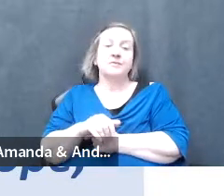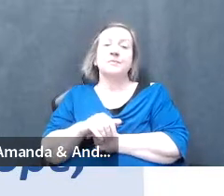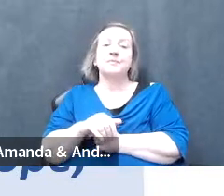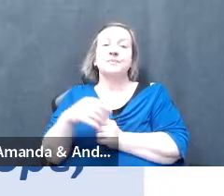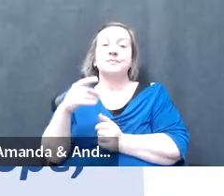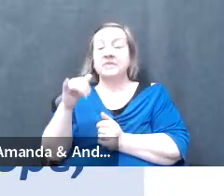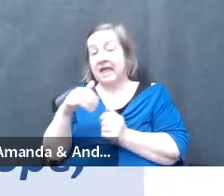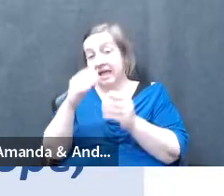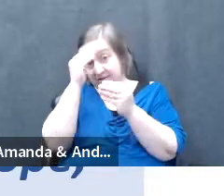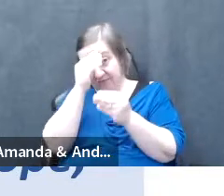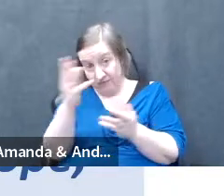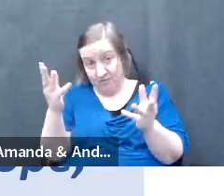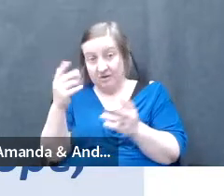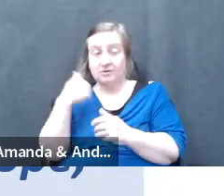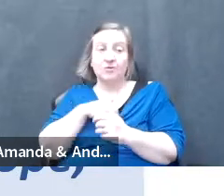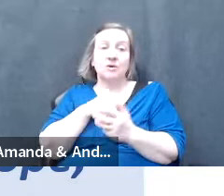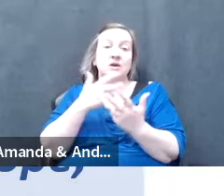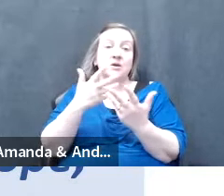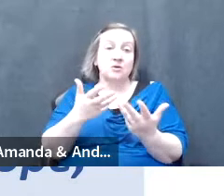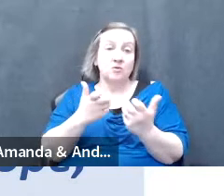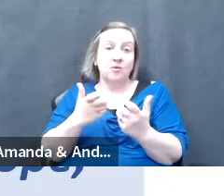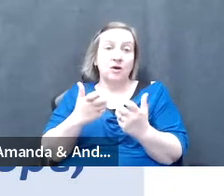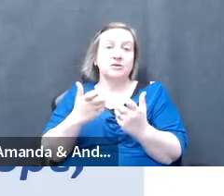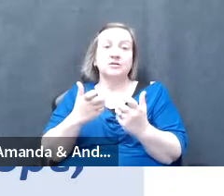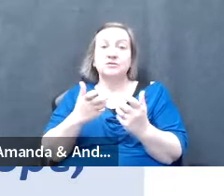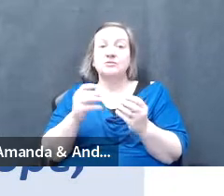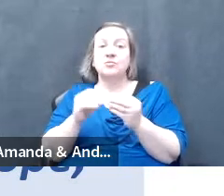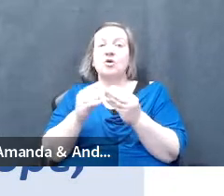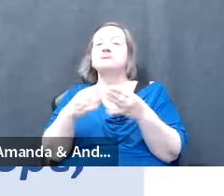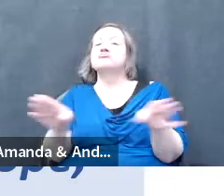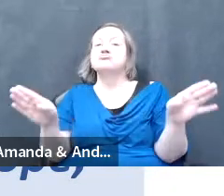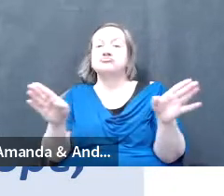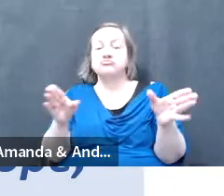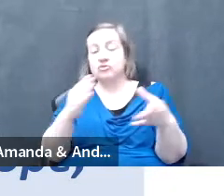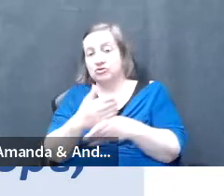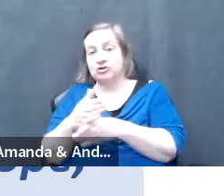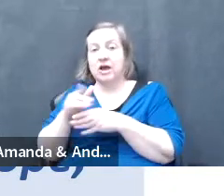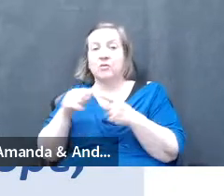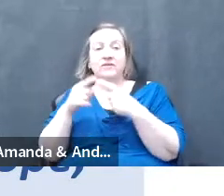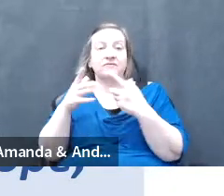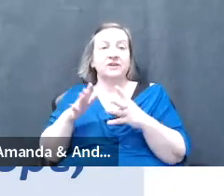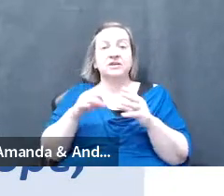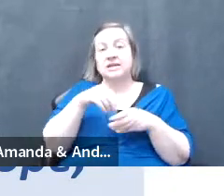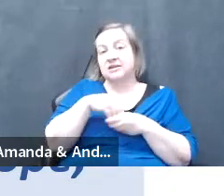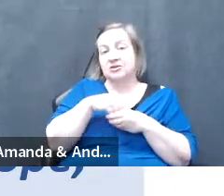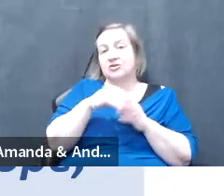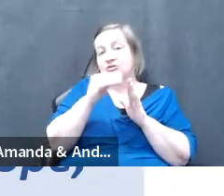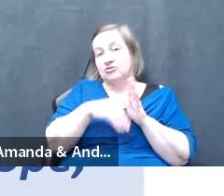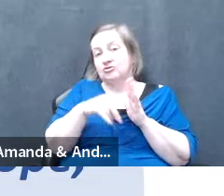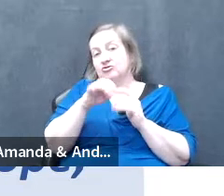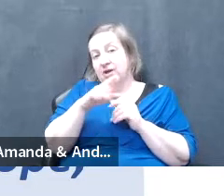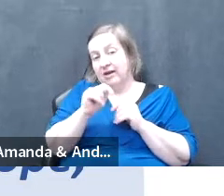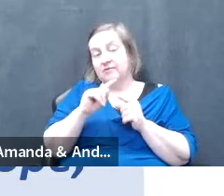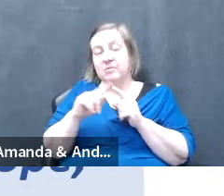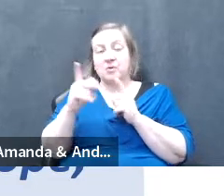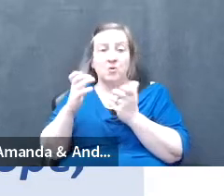That is information that we want to also bring broadly to, once we're finished kind of with our internal drafting, but bring that information